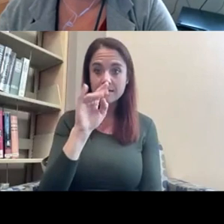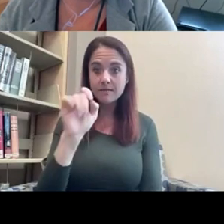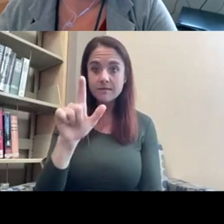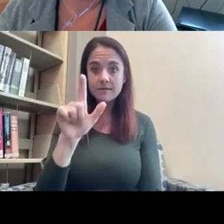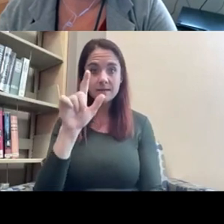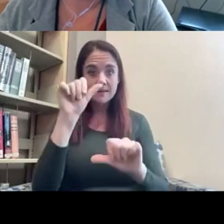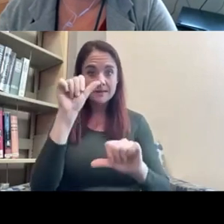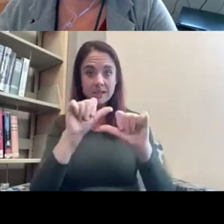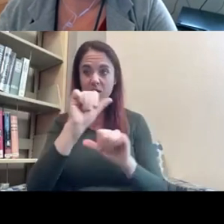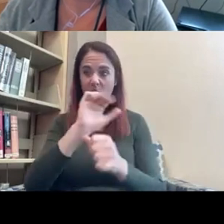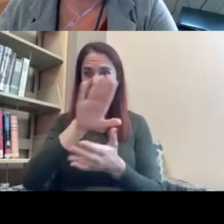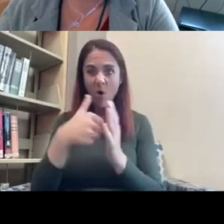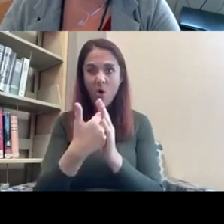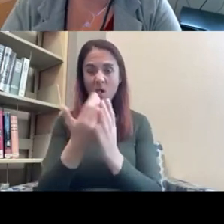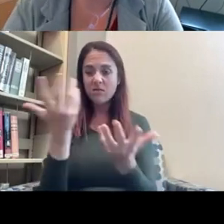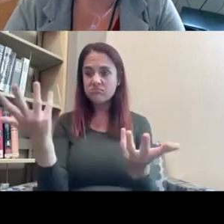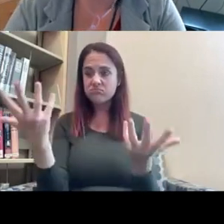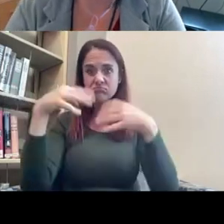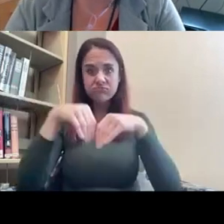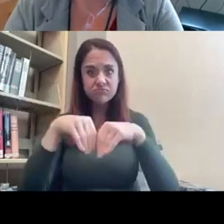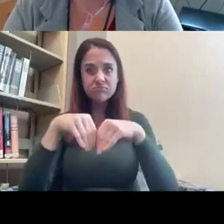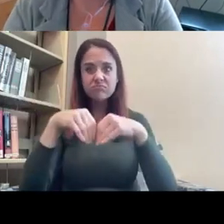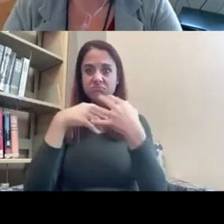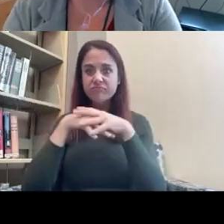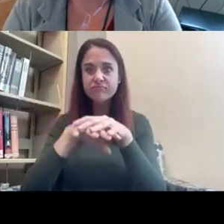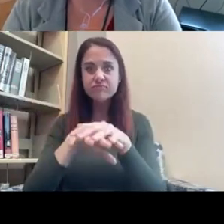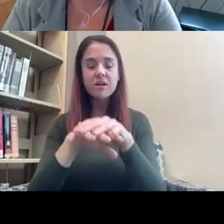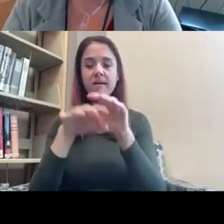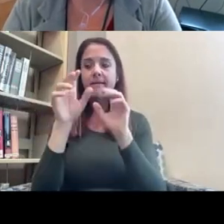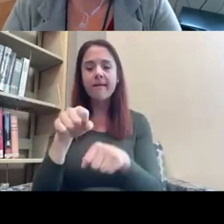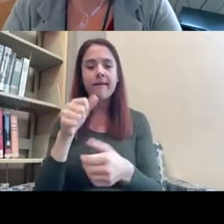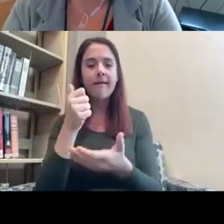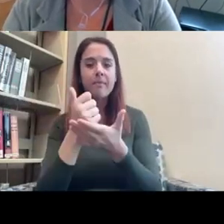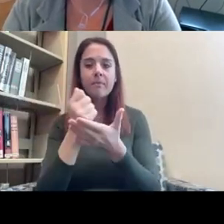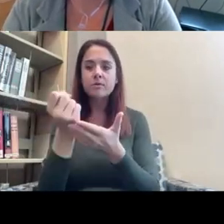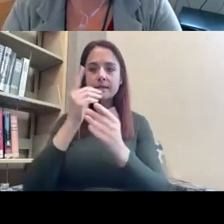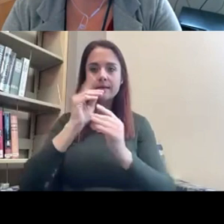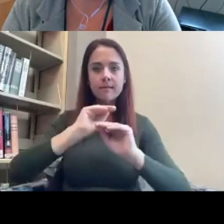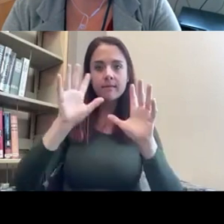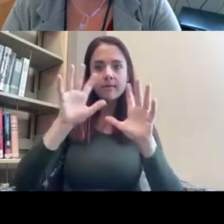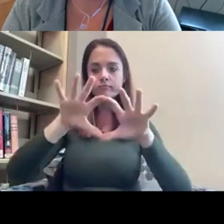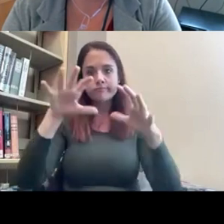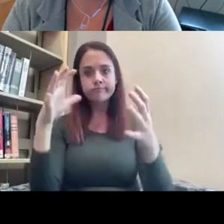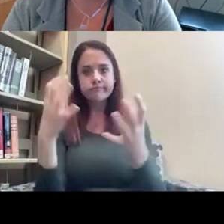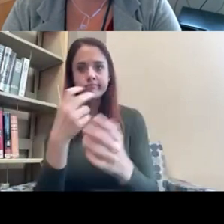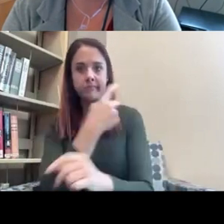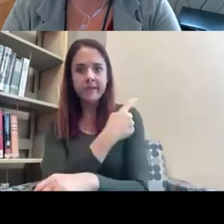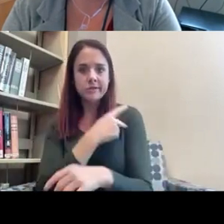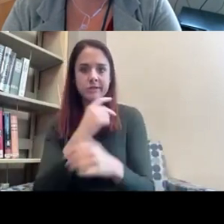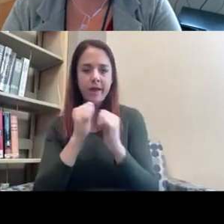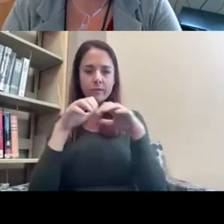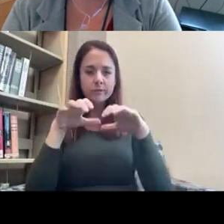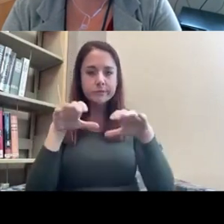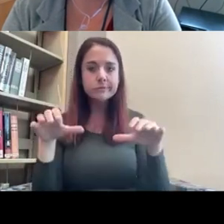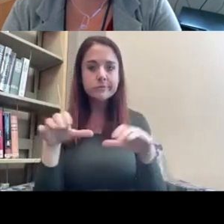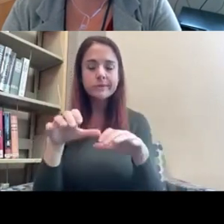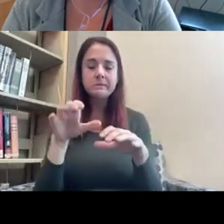comprehensive overview of how our patients are